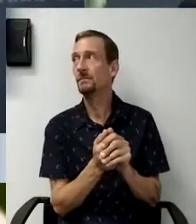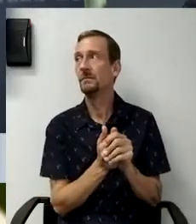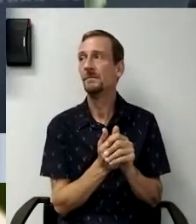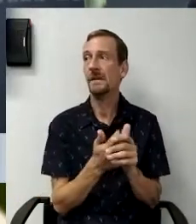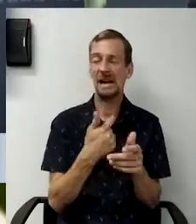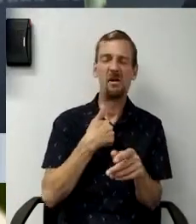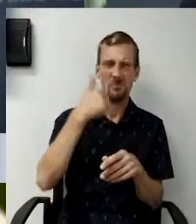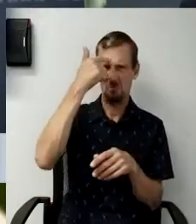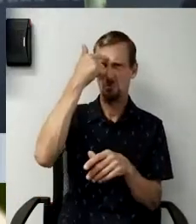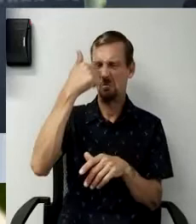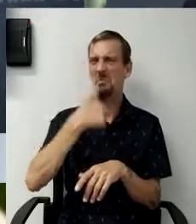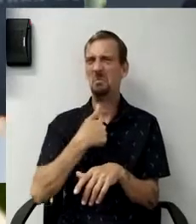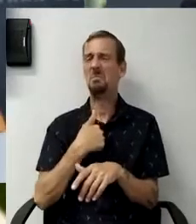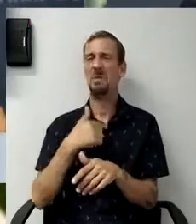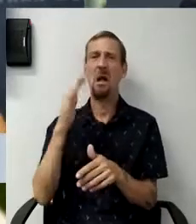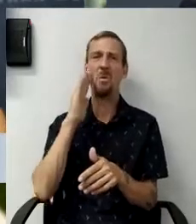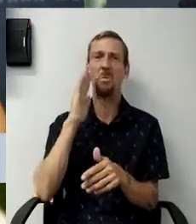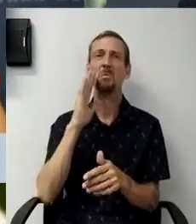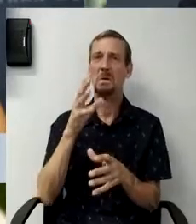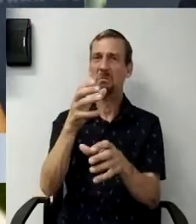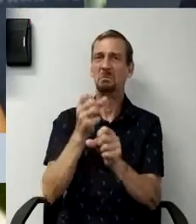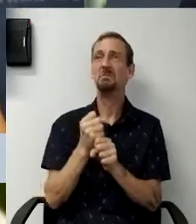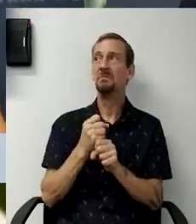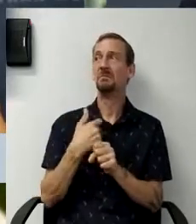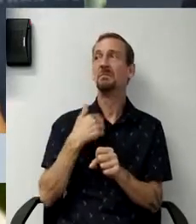I think I would be one of those that will take it.